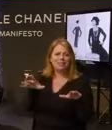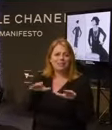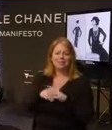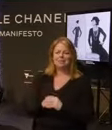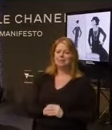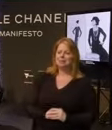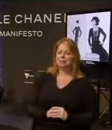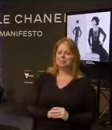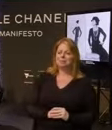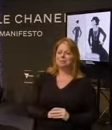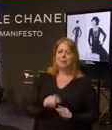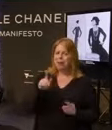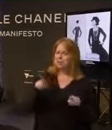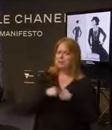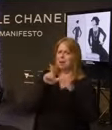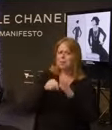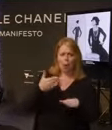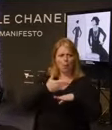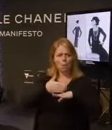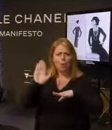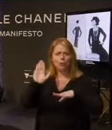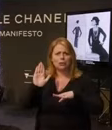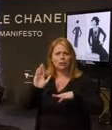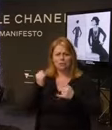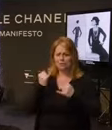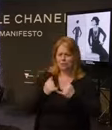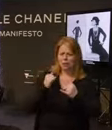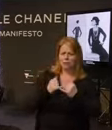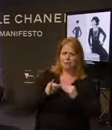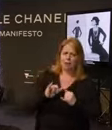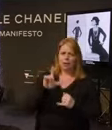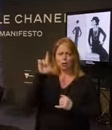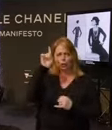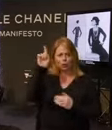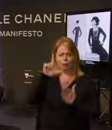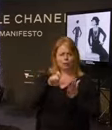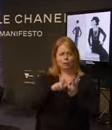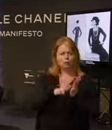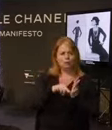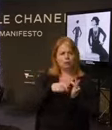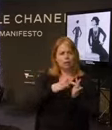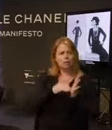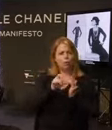still incredibly modern. So they're still very contemporary. So they may be kind of,